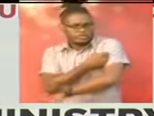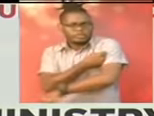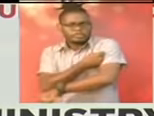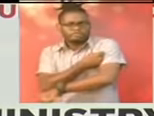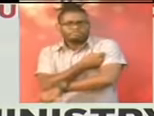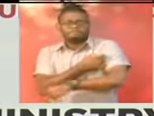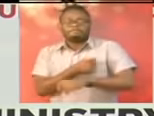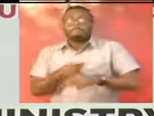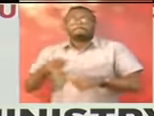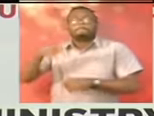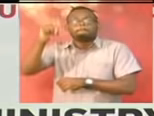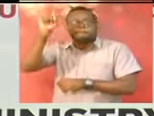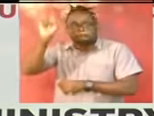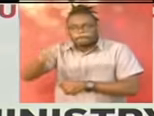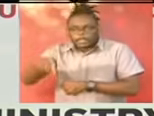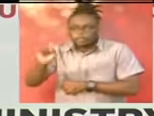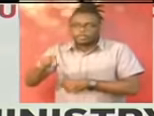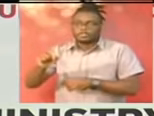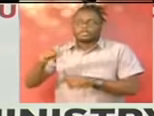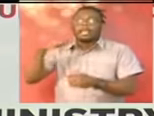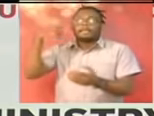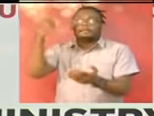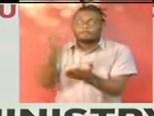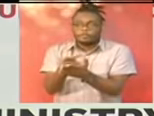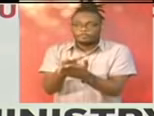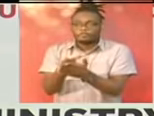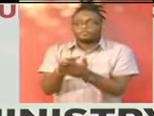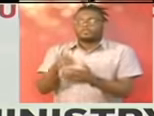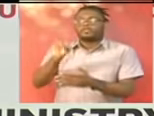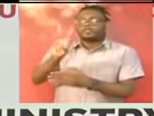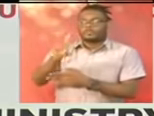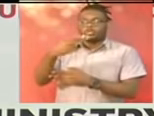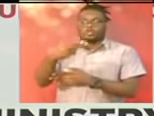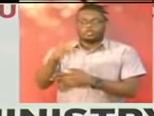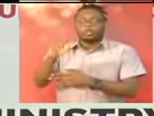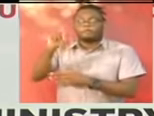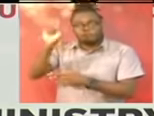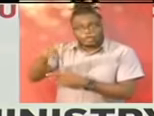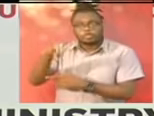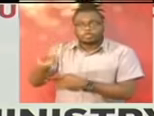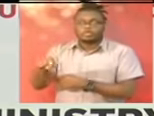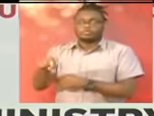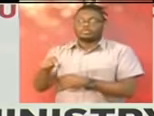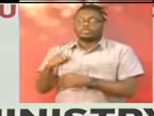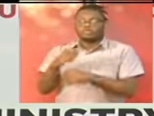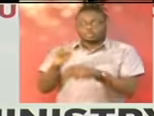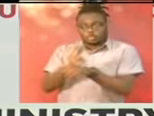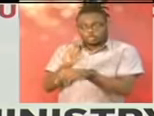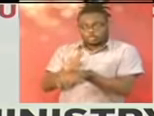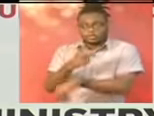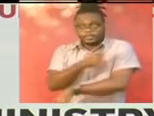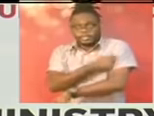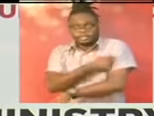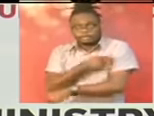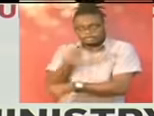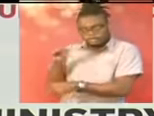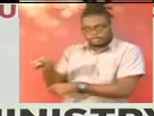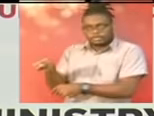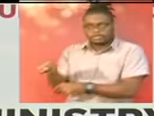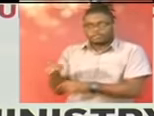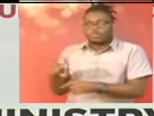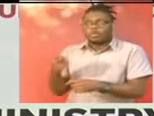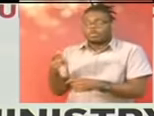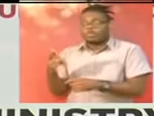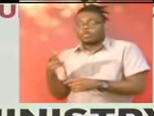vaccine or not. And once we fall into the not, then not vaccinated nationals will come in through